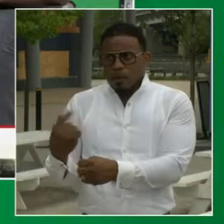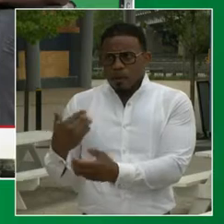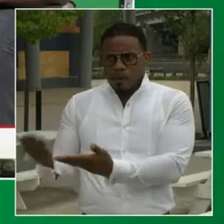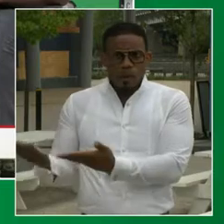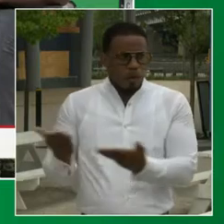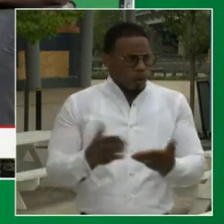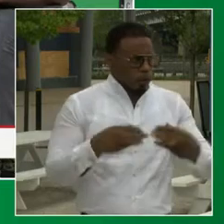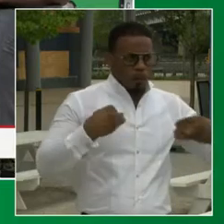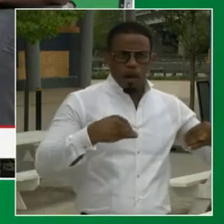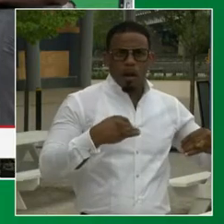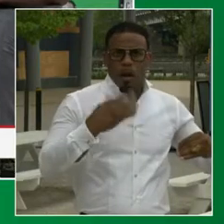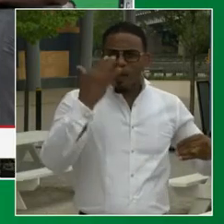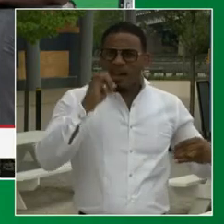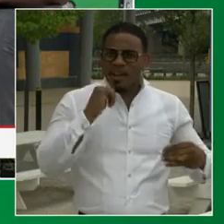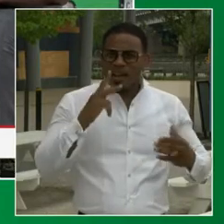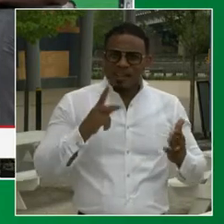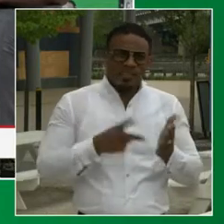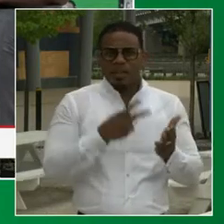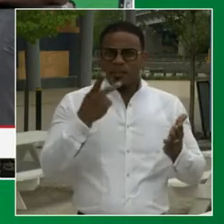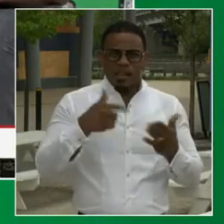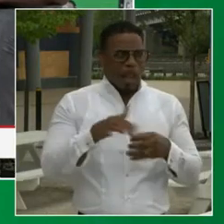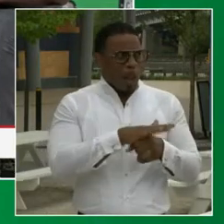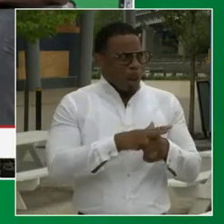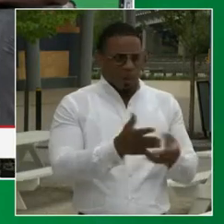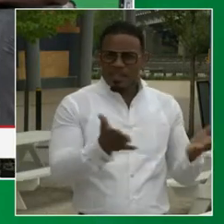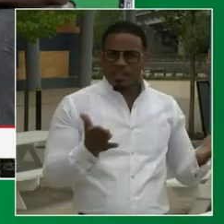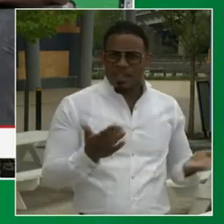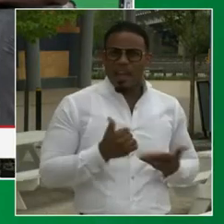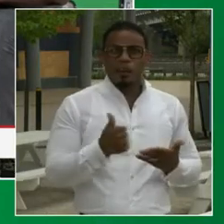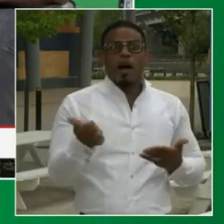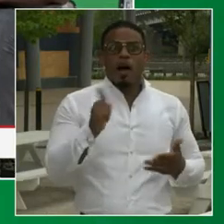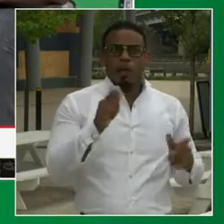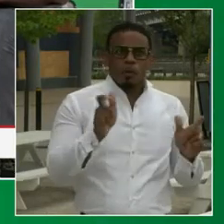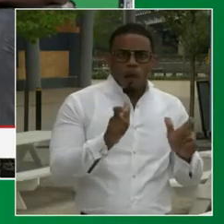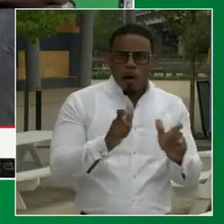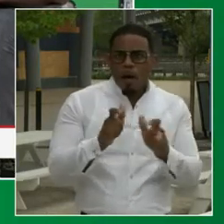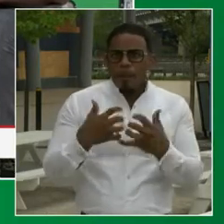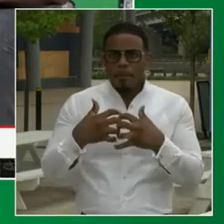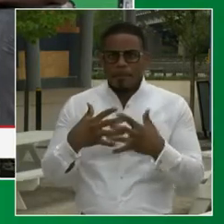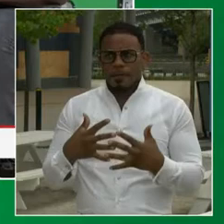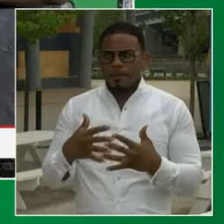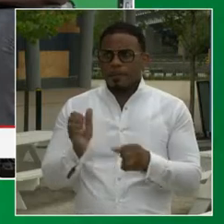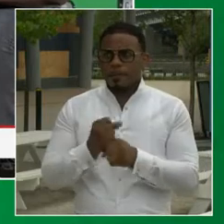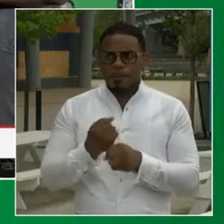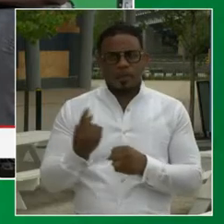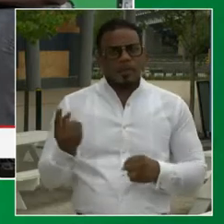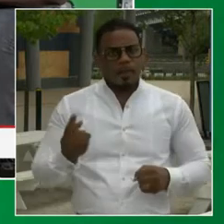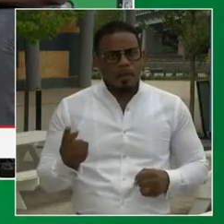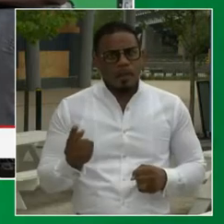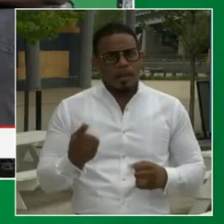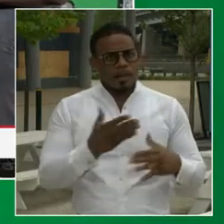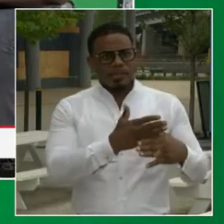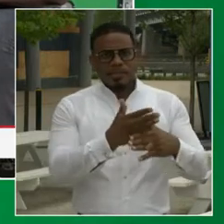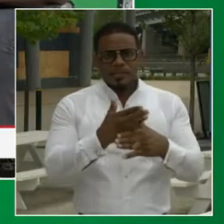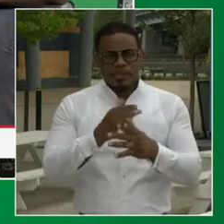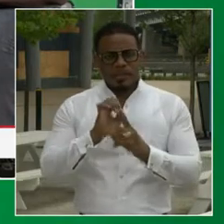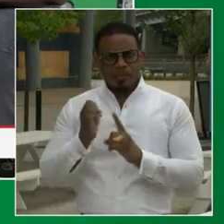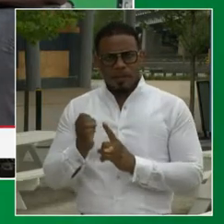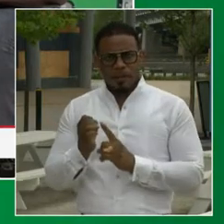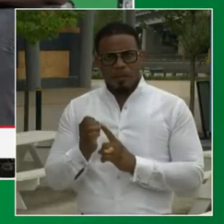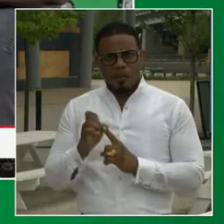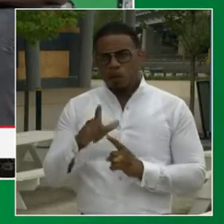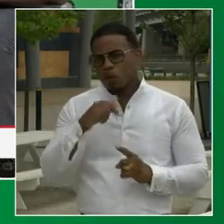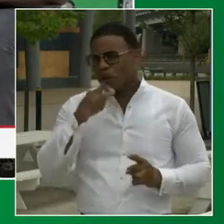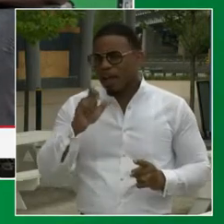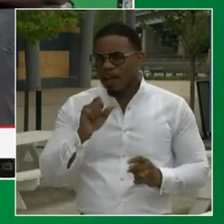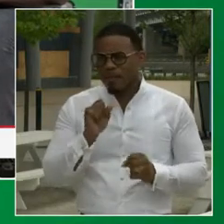bring to market. Why not replicate that locally and help other small manufacturers create something in a shared environment where